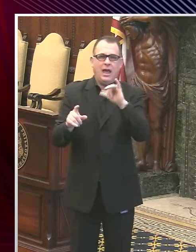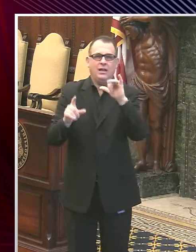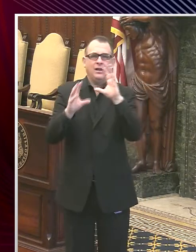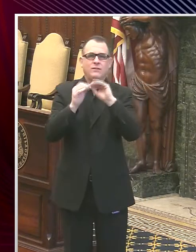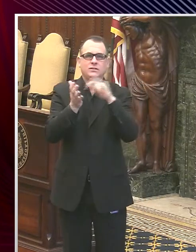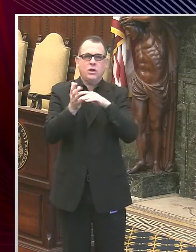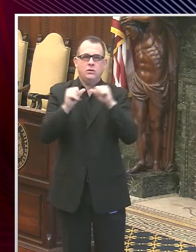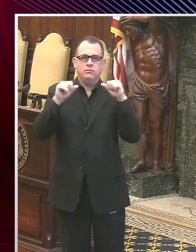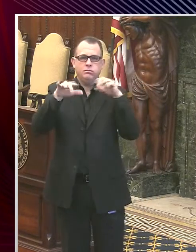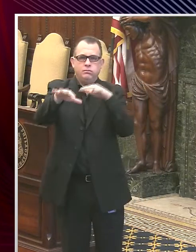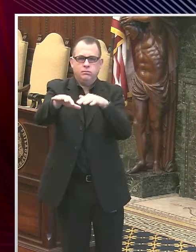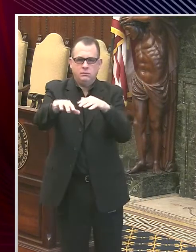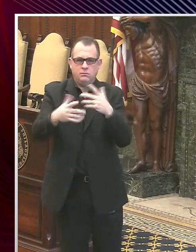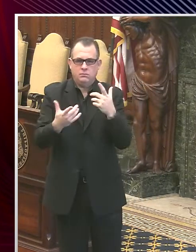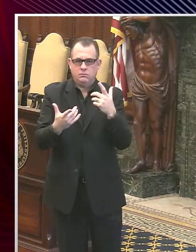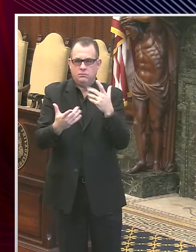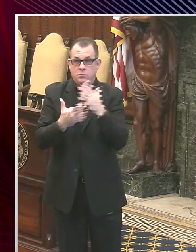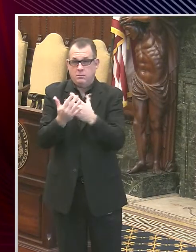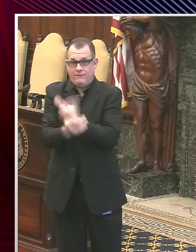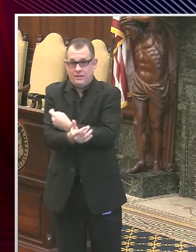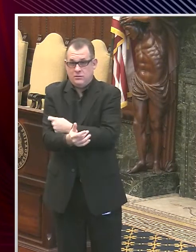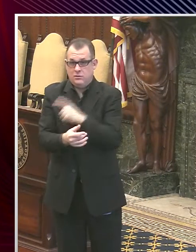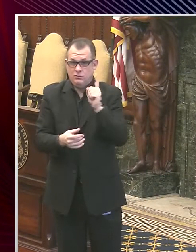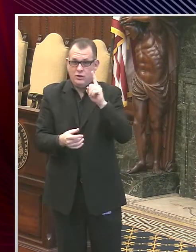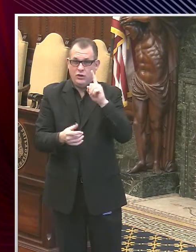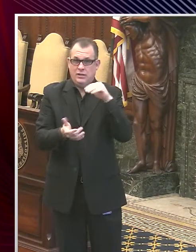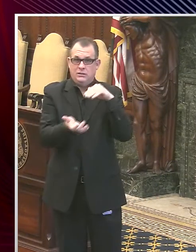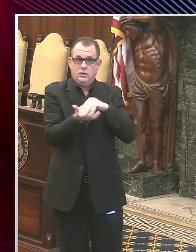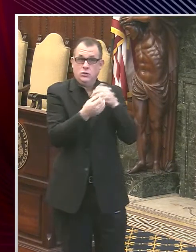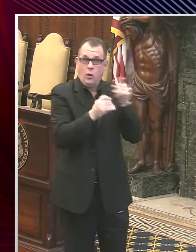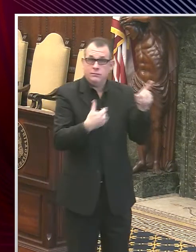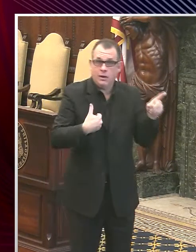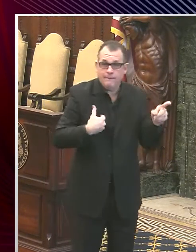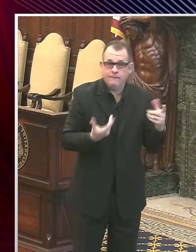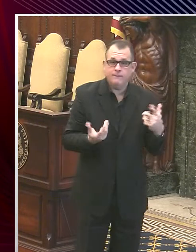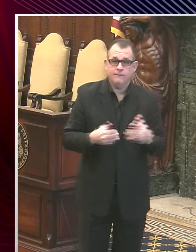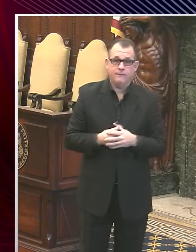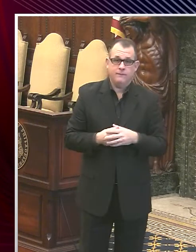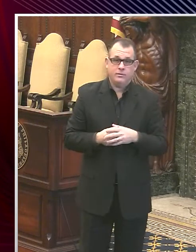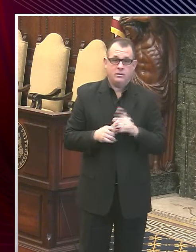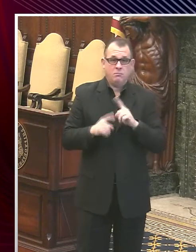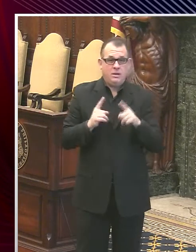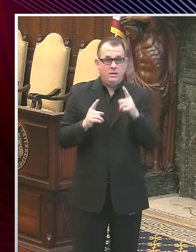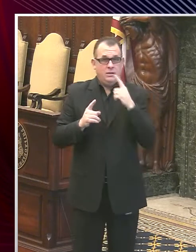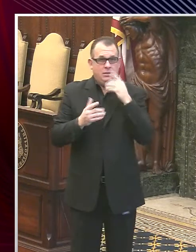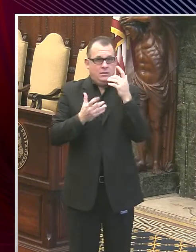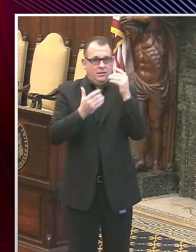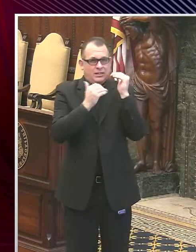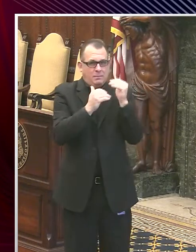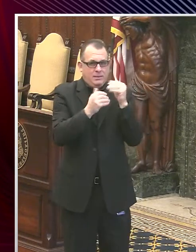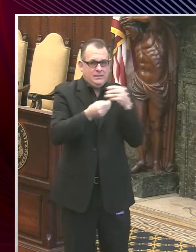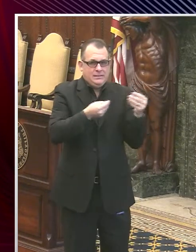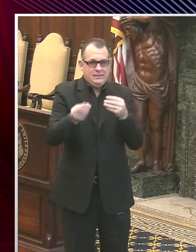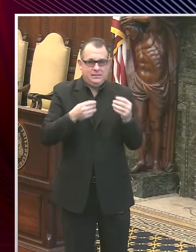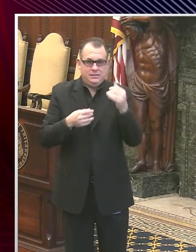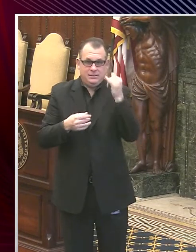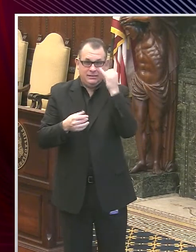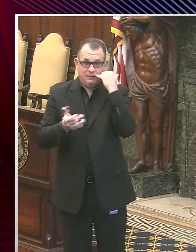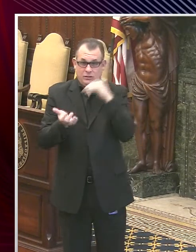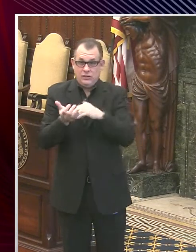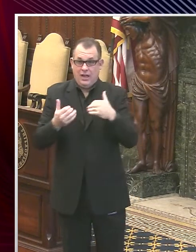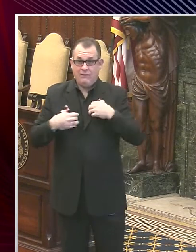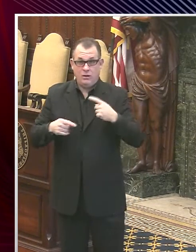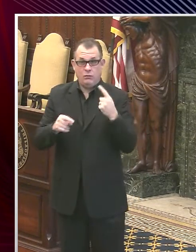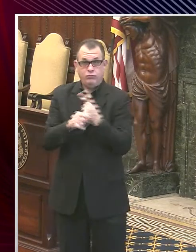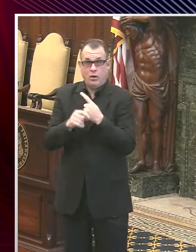center. And then there will be some vaccine available in physicians' offices. But note there's going to be some limits on this because it's only if physicians have